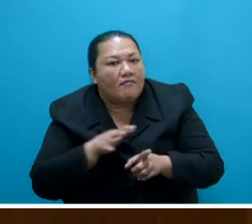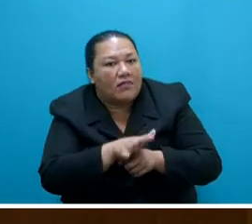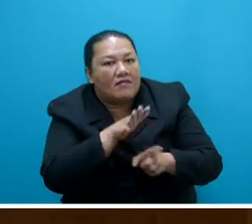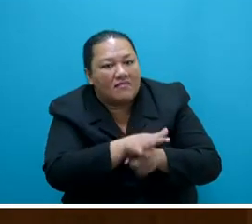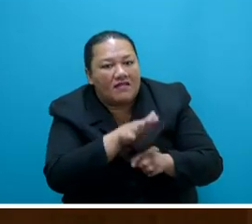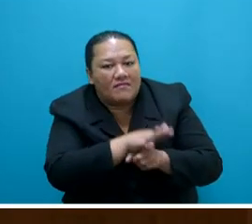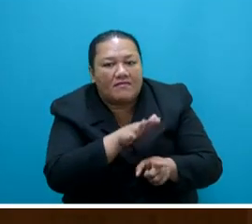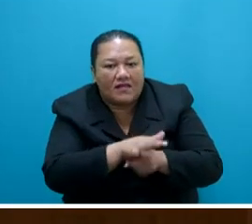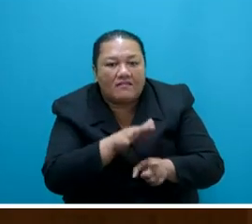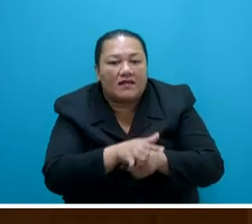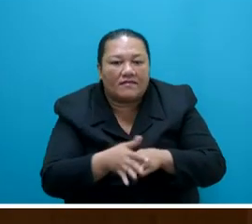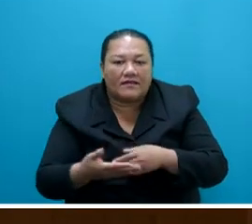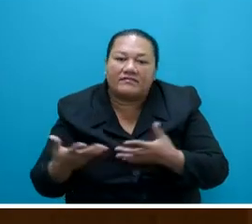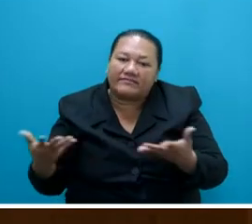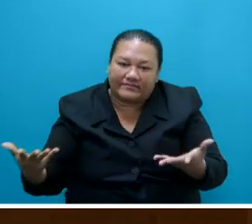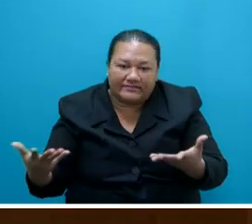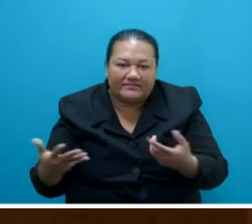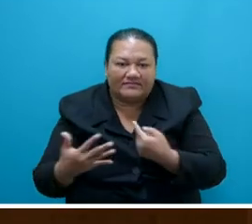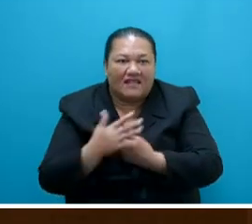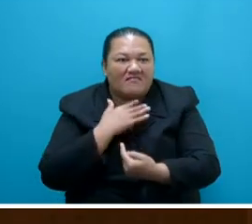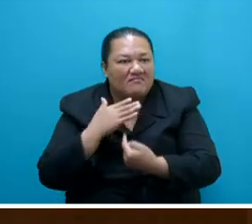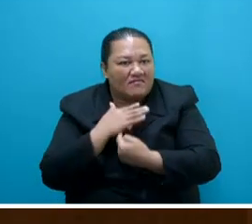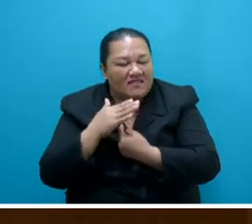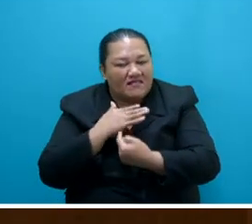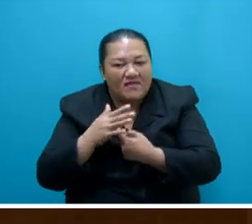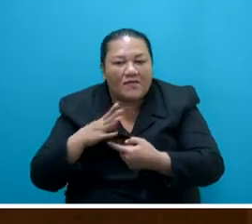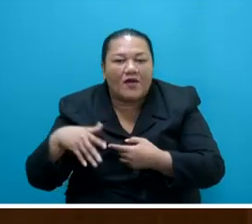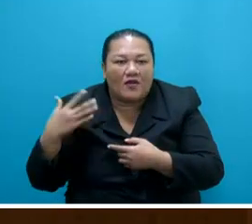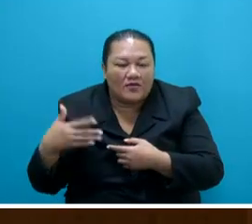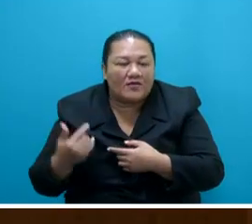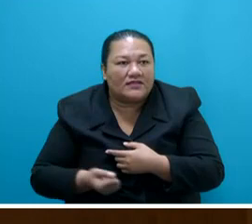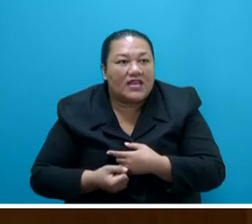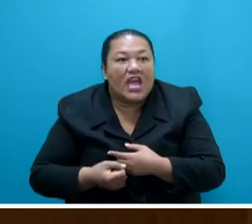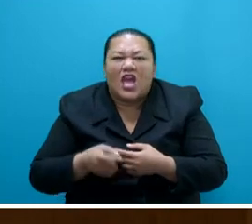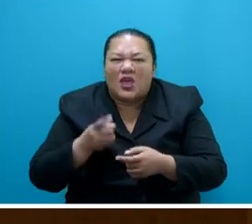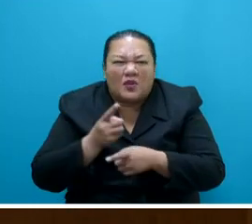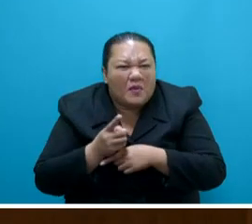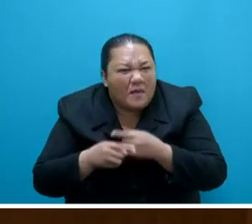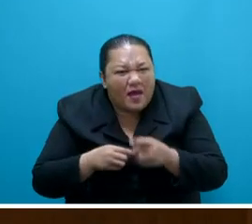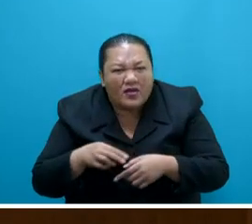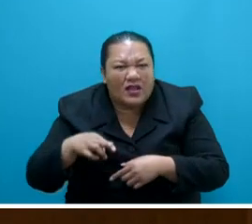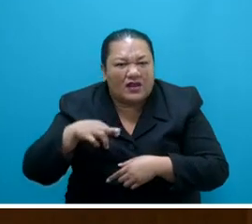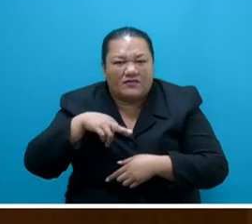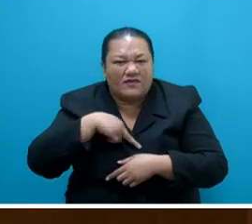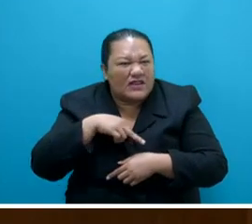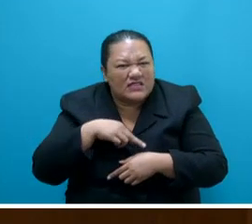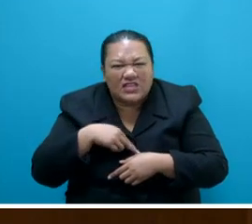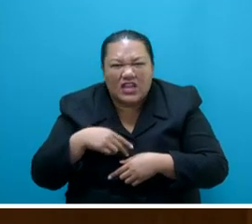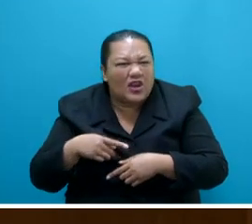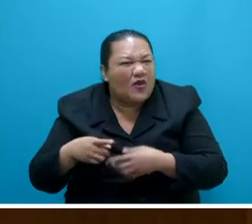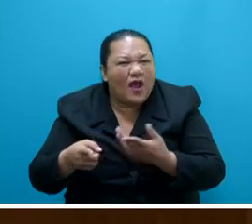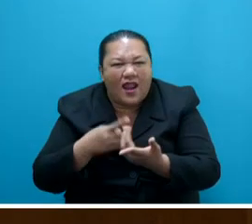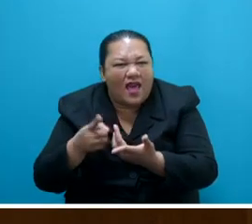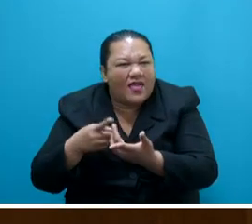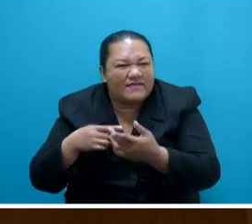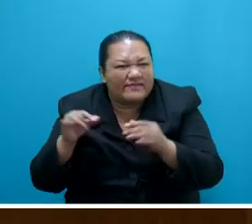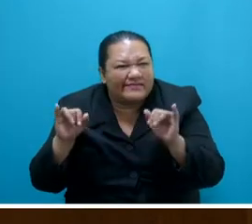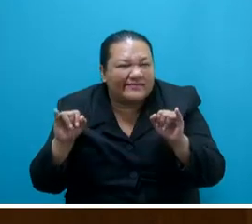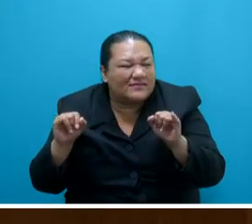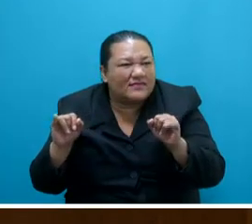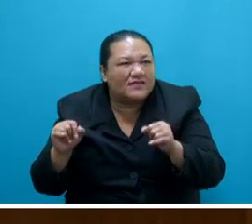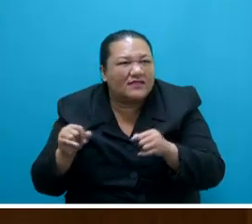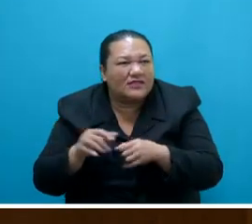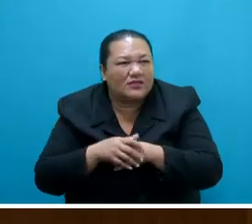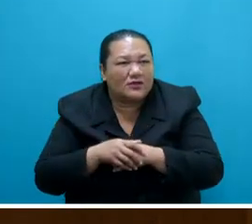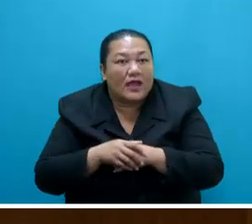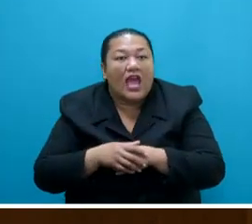and provincial discord. We empower the potential of our younger citizens, while they prey on fear